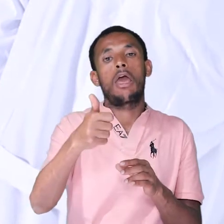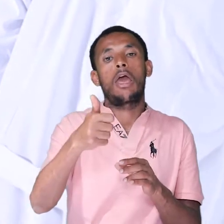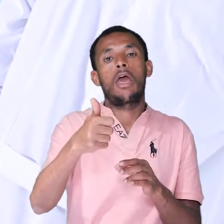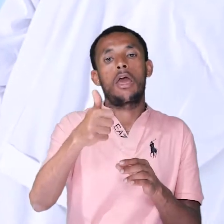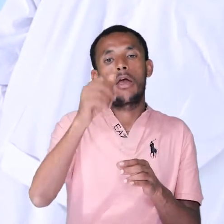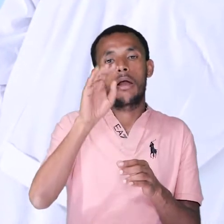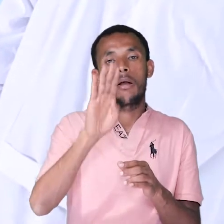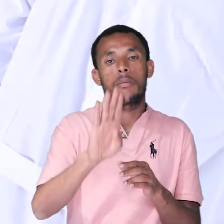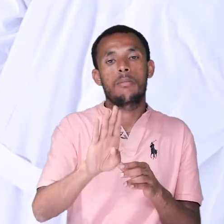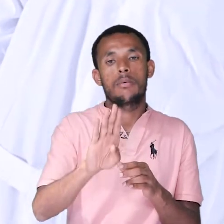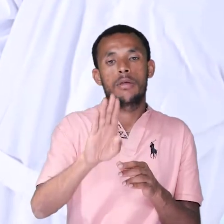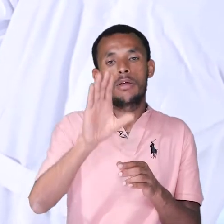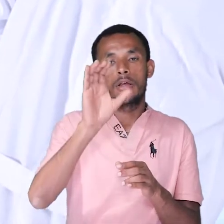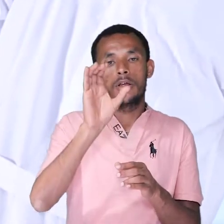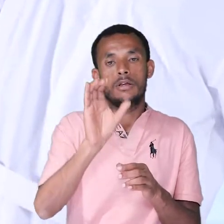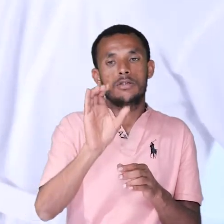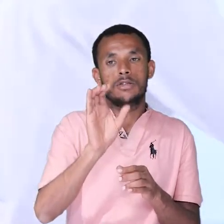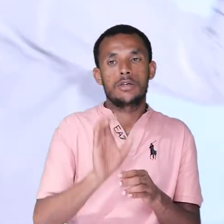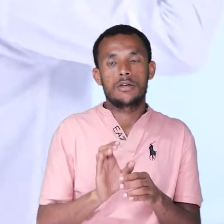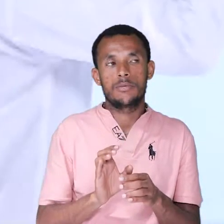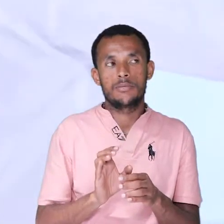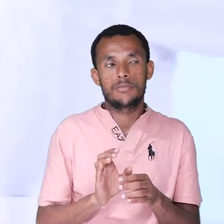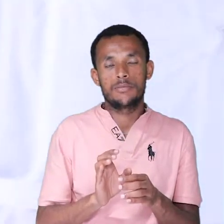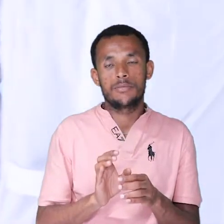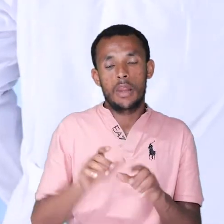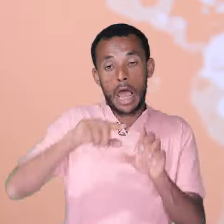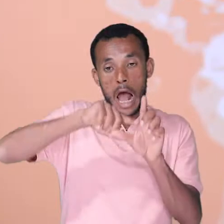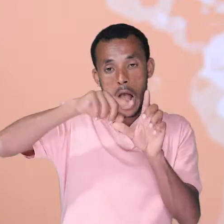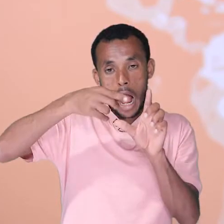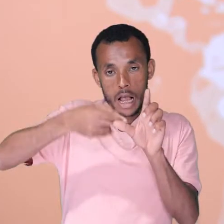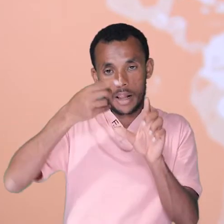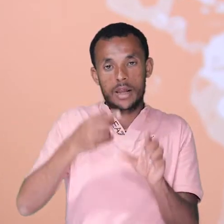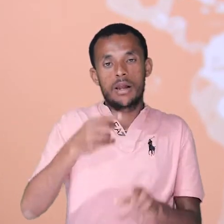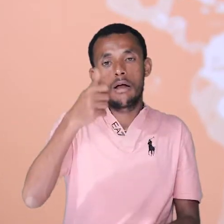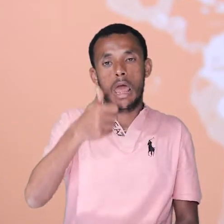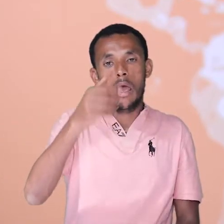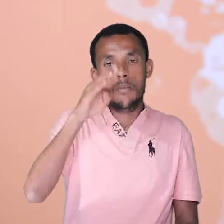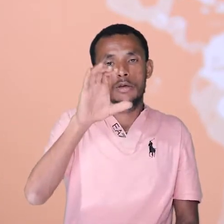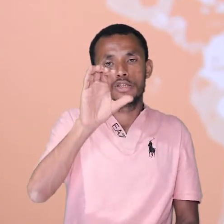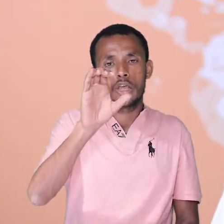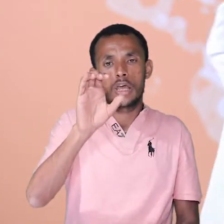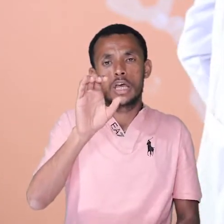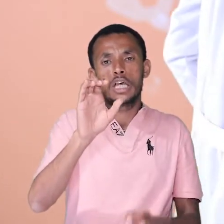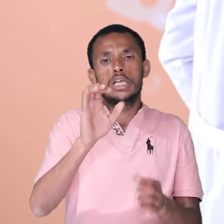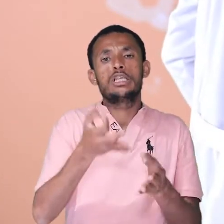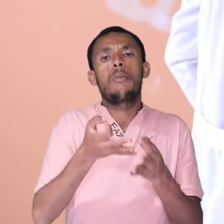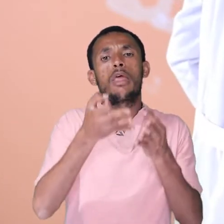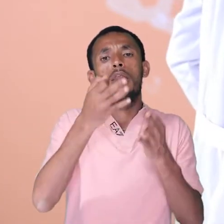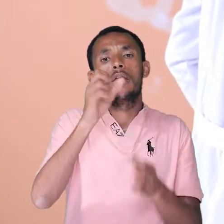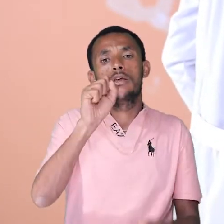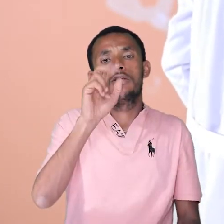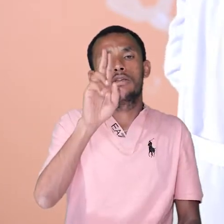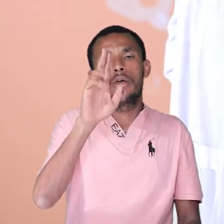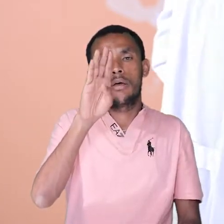ABC, inscribed by this arc. Angle ABC is subtended by, here is the